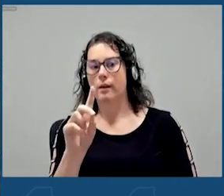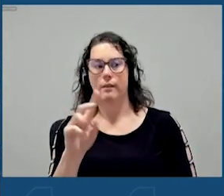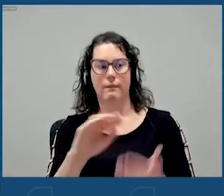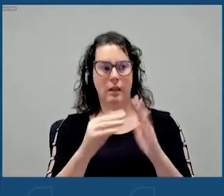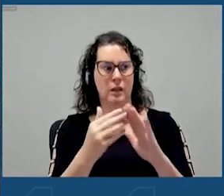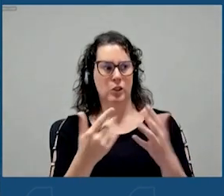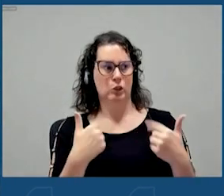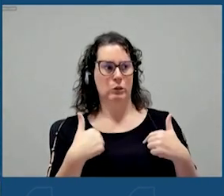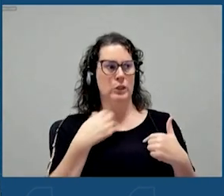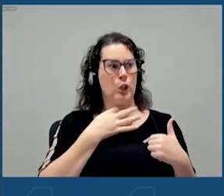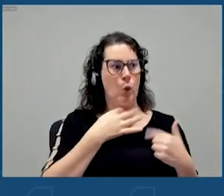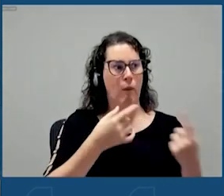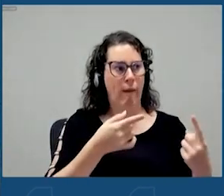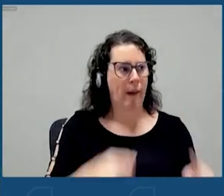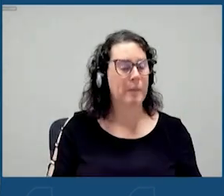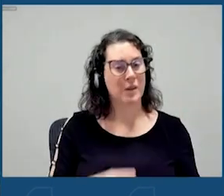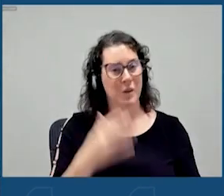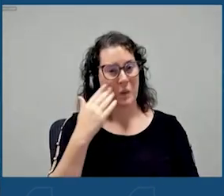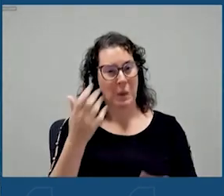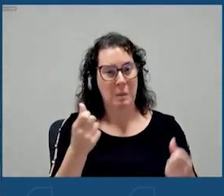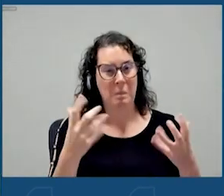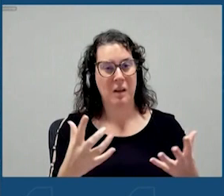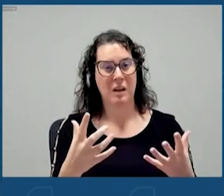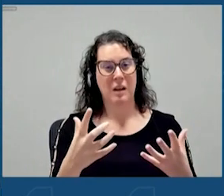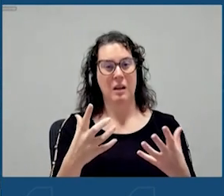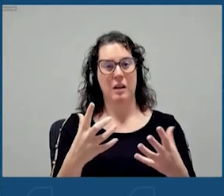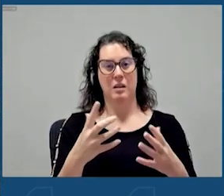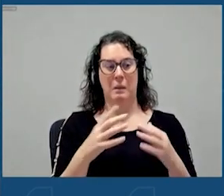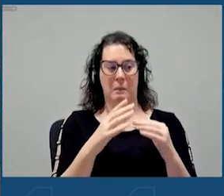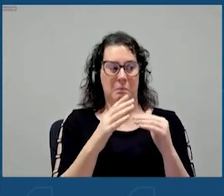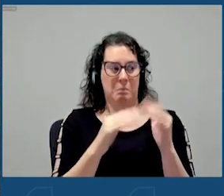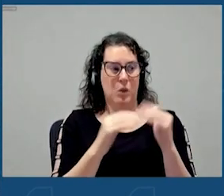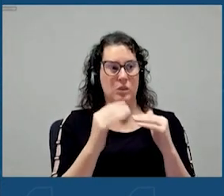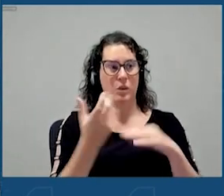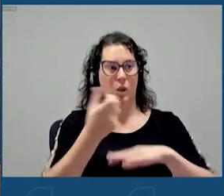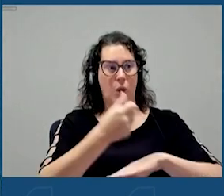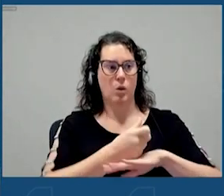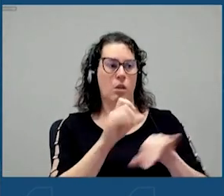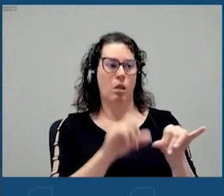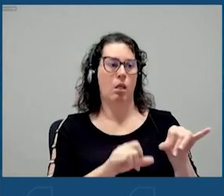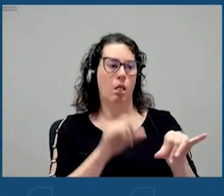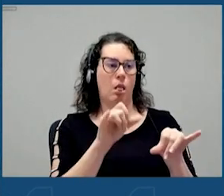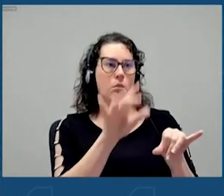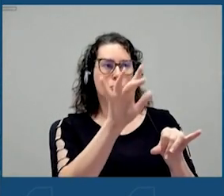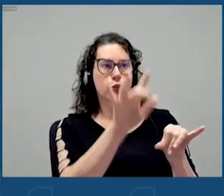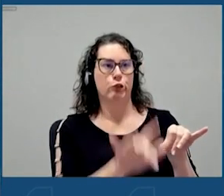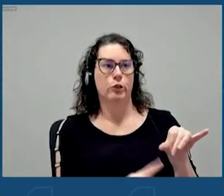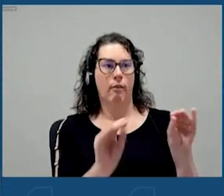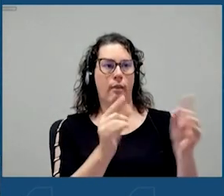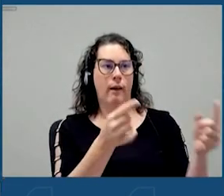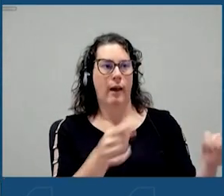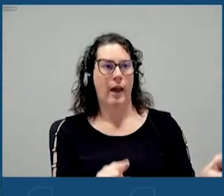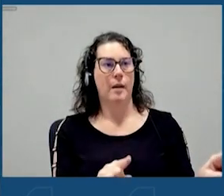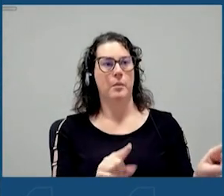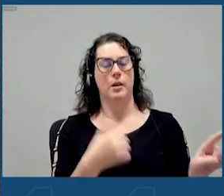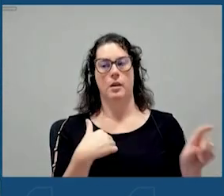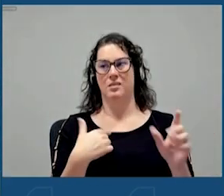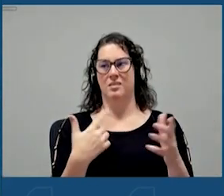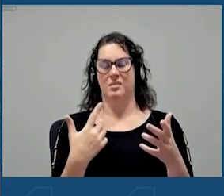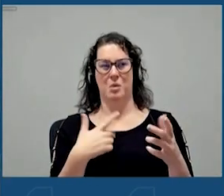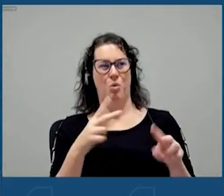building closes and nothing happens, and it just stands there mocking the community, reminding people of the people that used to work here and people